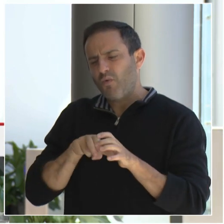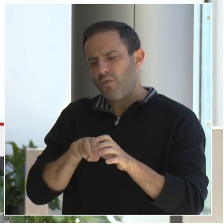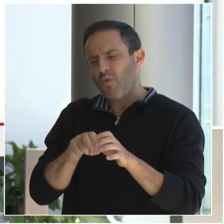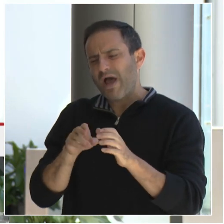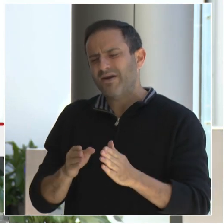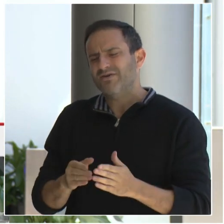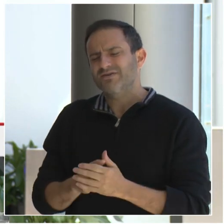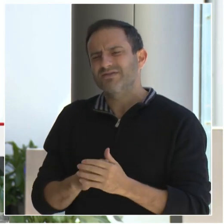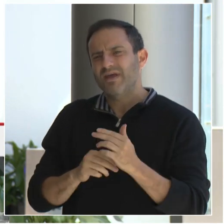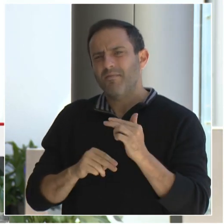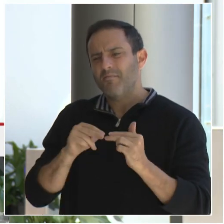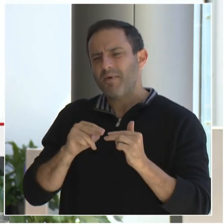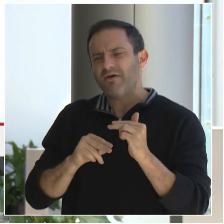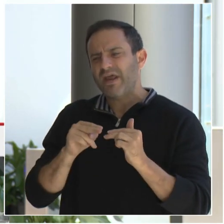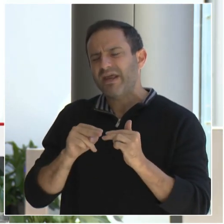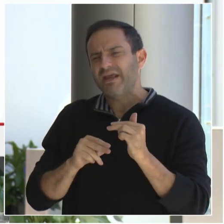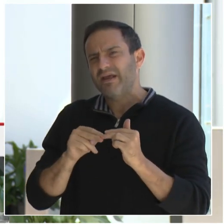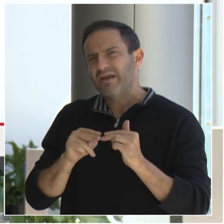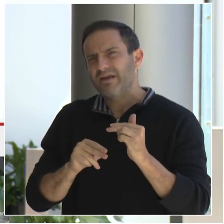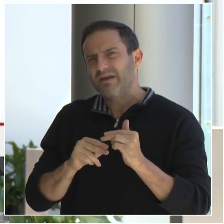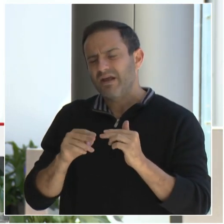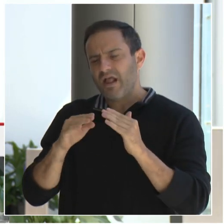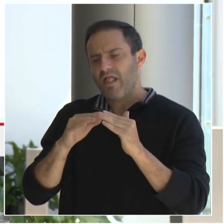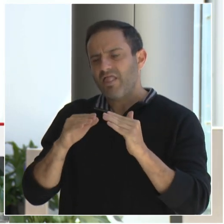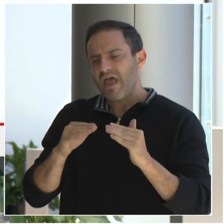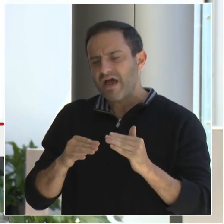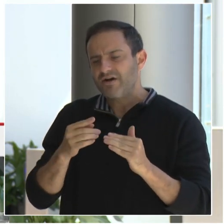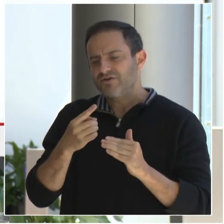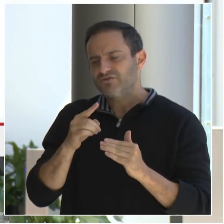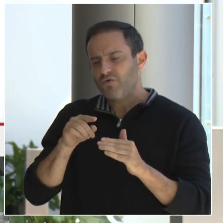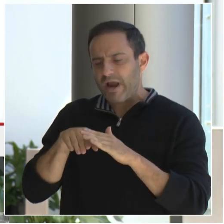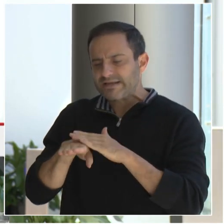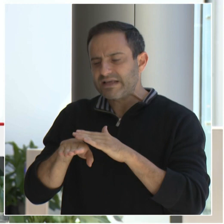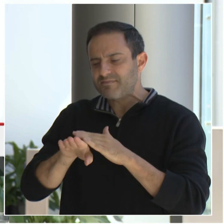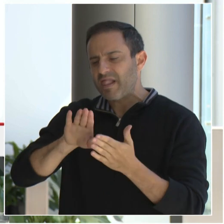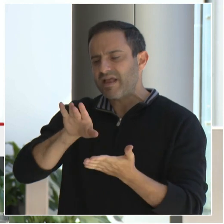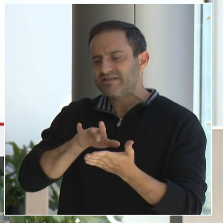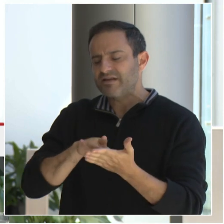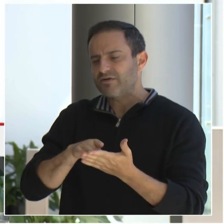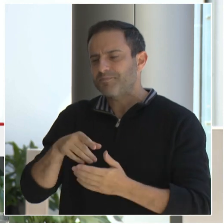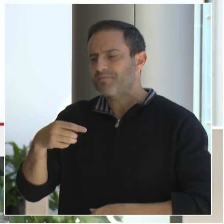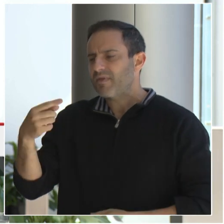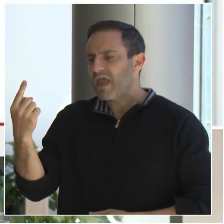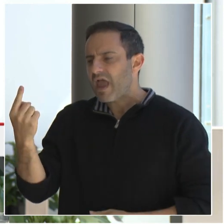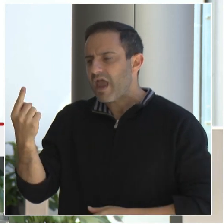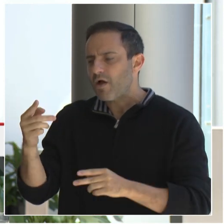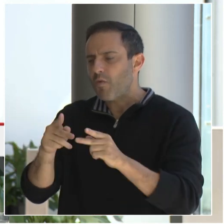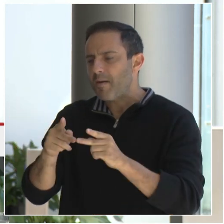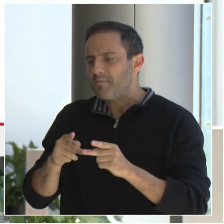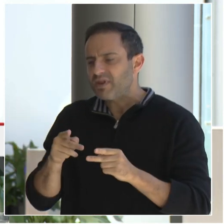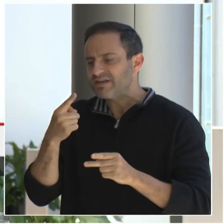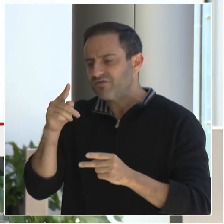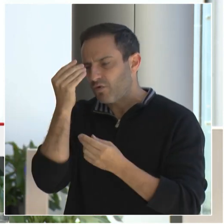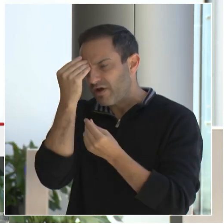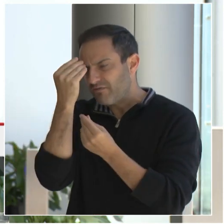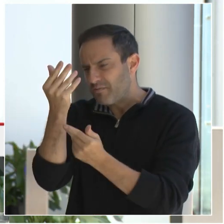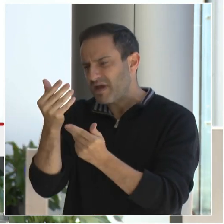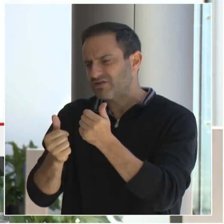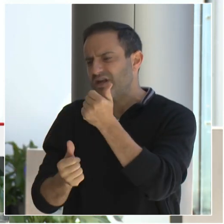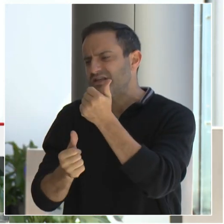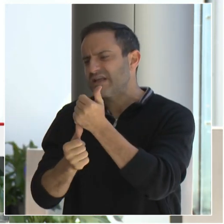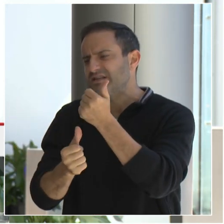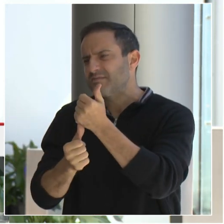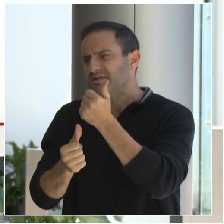The building houses Metro's new Accessibility Center, a one-stop shop for information and assistance in